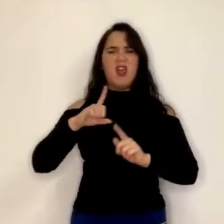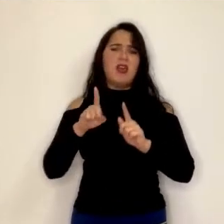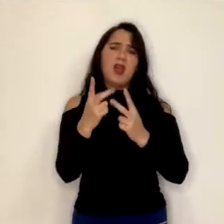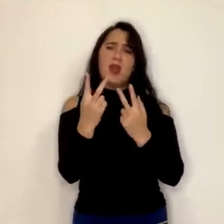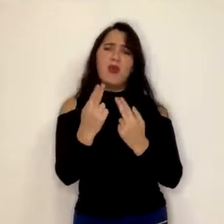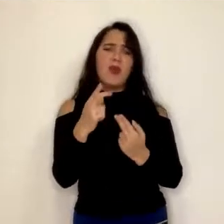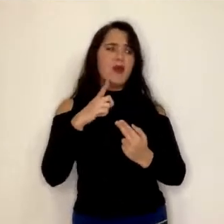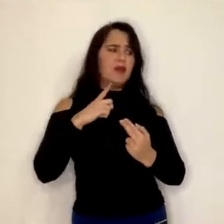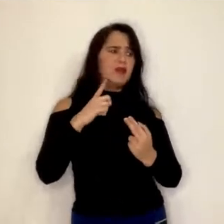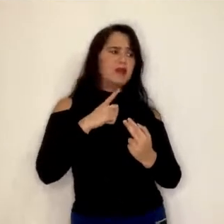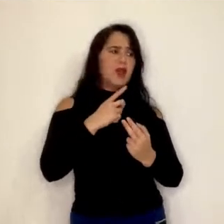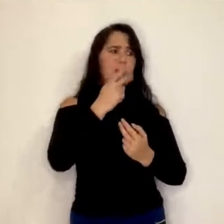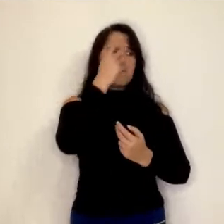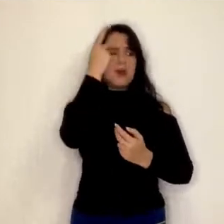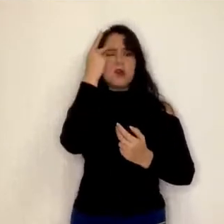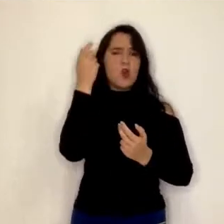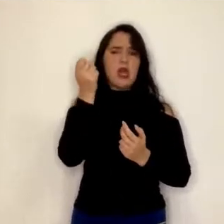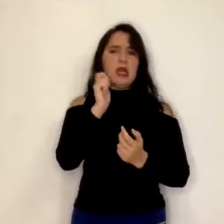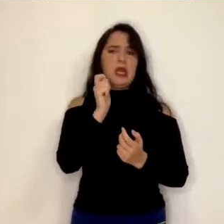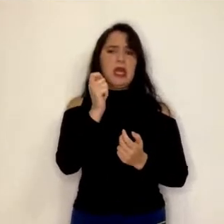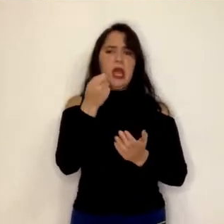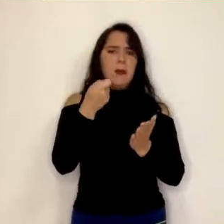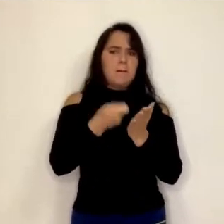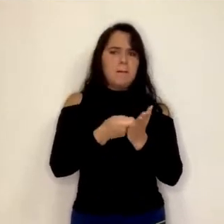we have,